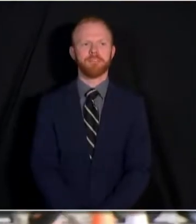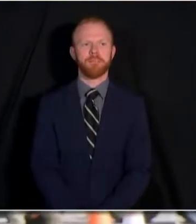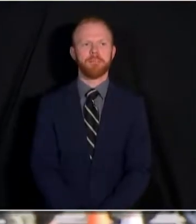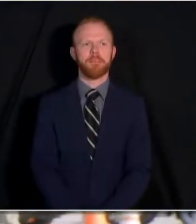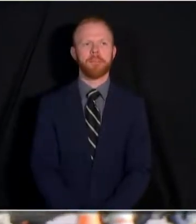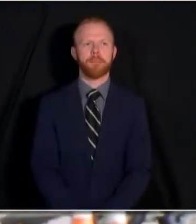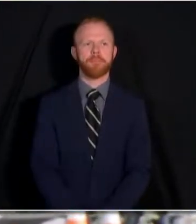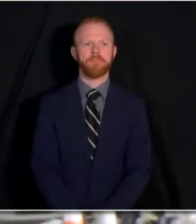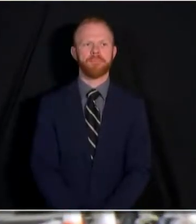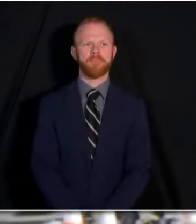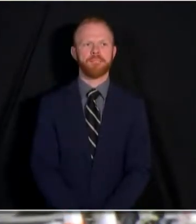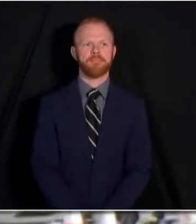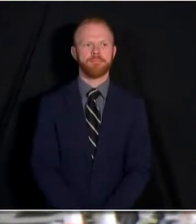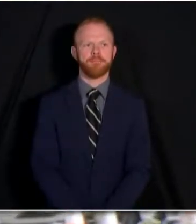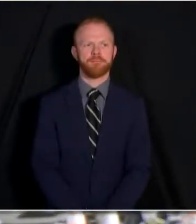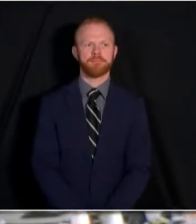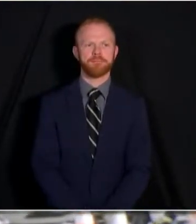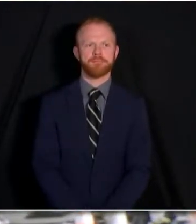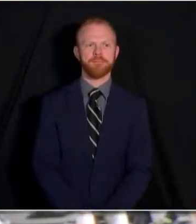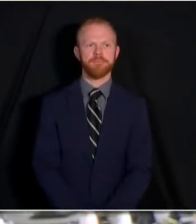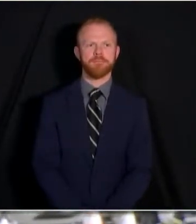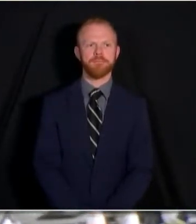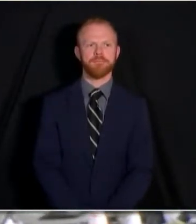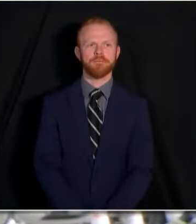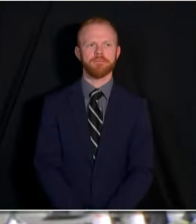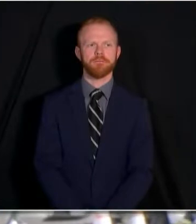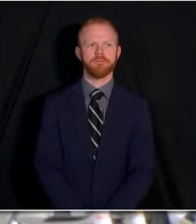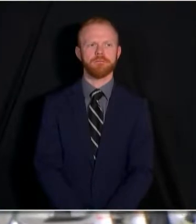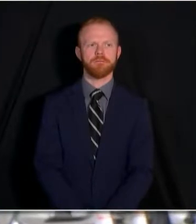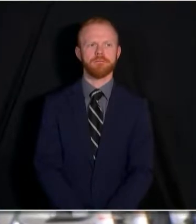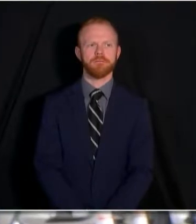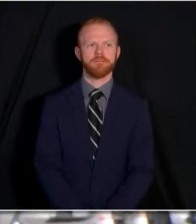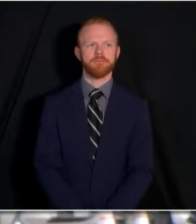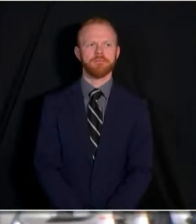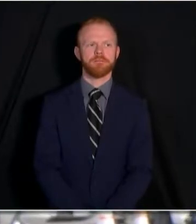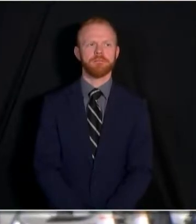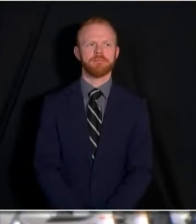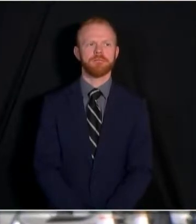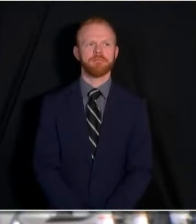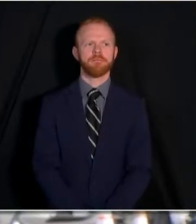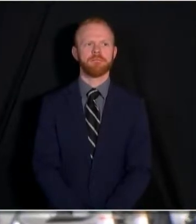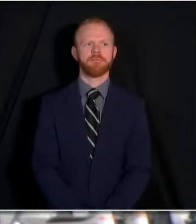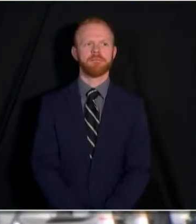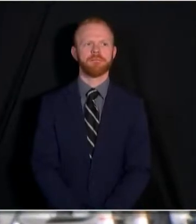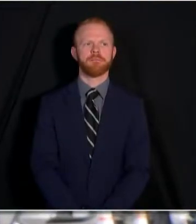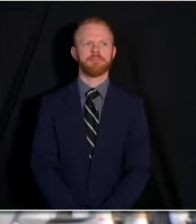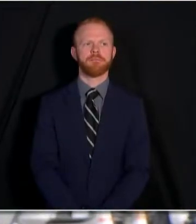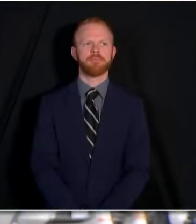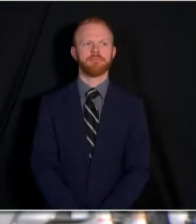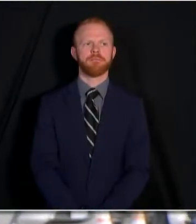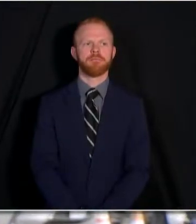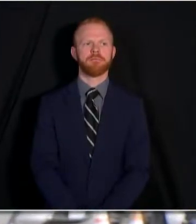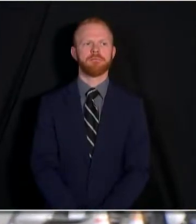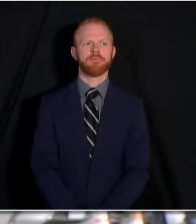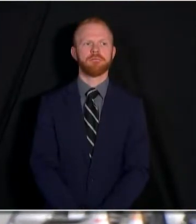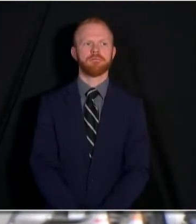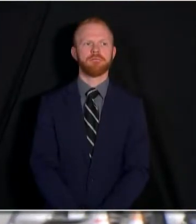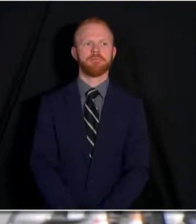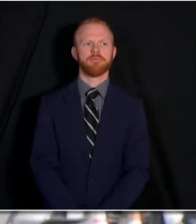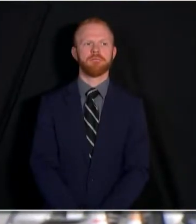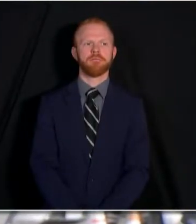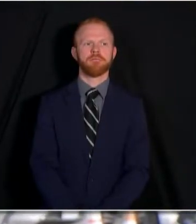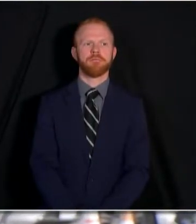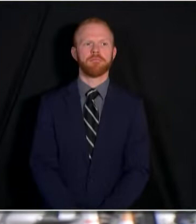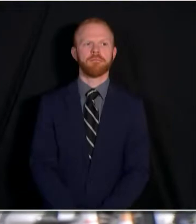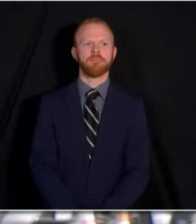I was just here as the designated sprayer, but I guess I got a chance to speak too. Good afternoon or good morning, everybody, and I will try to be